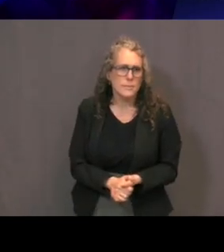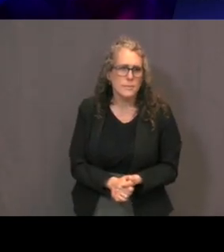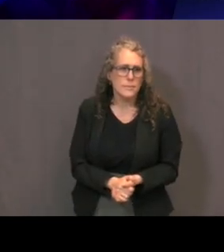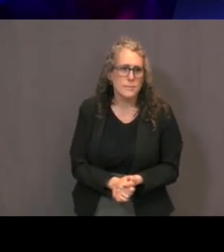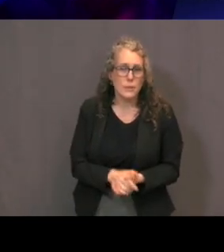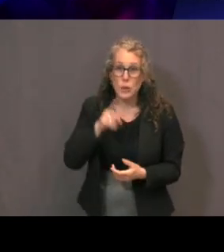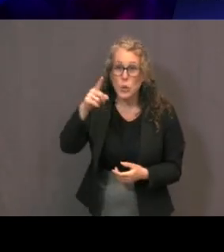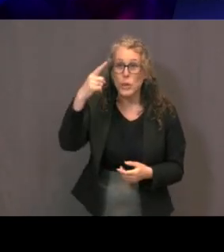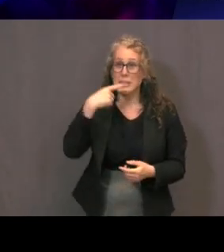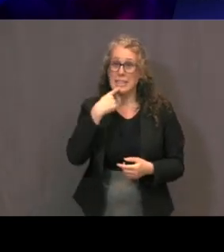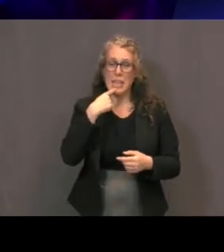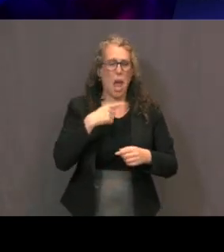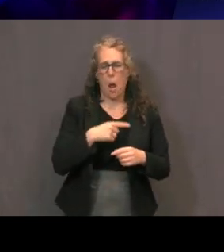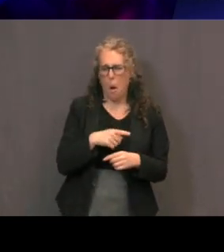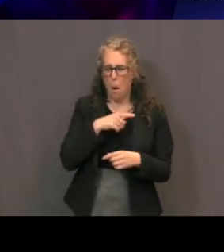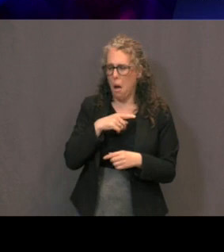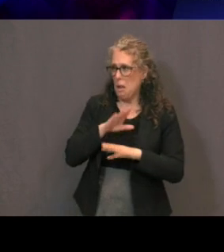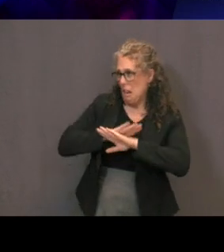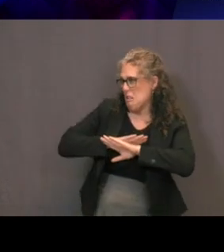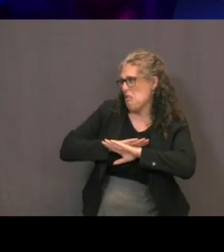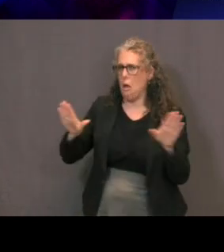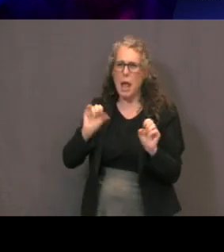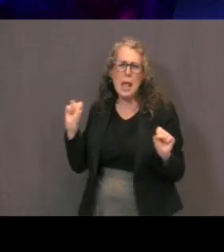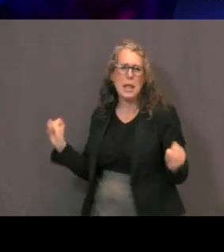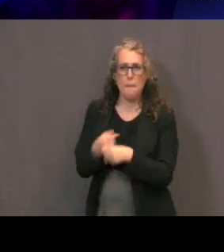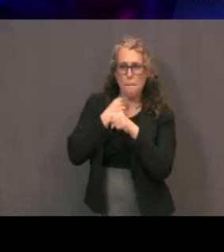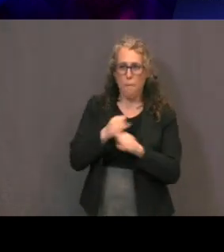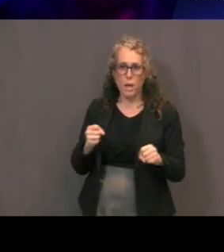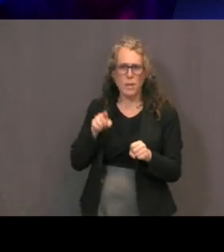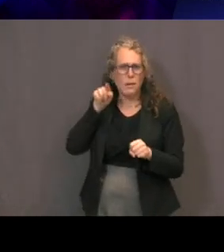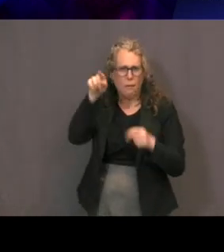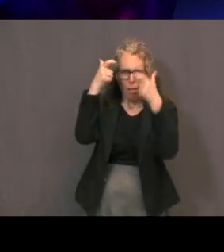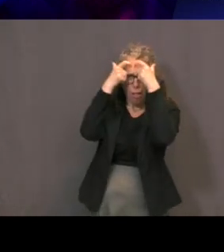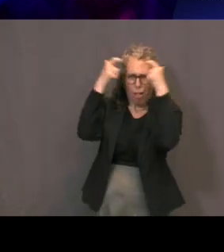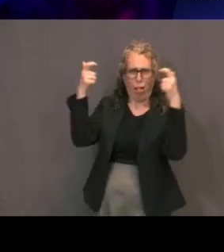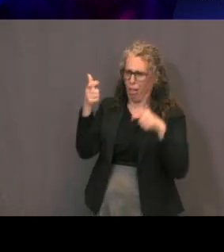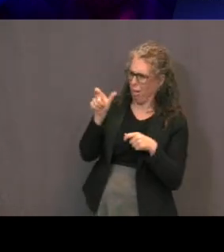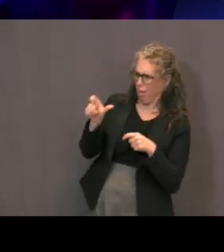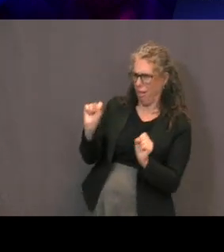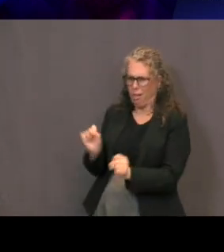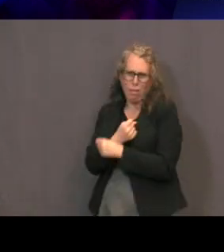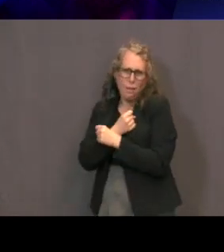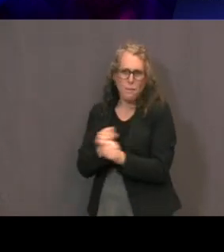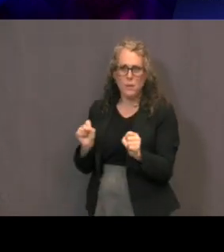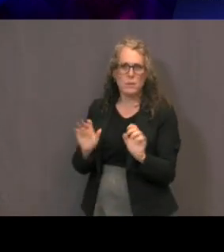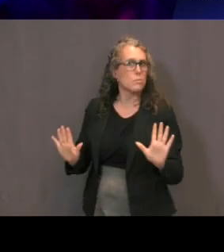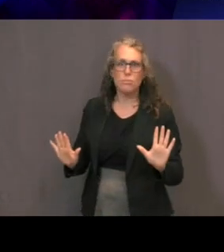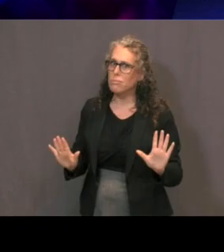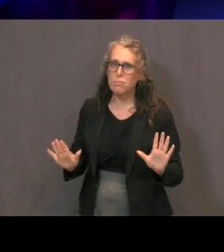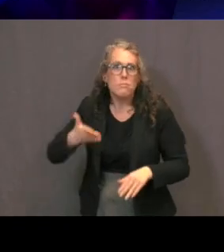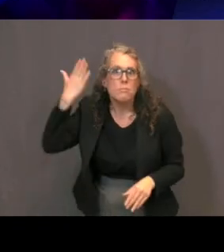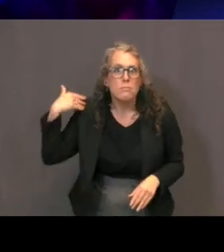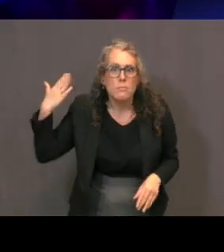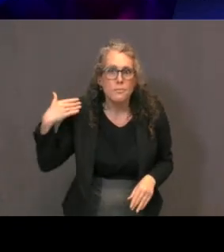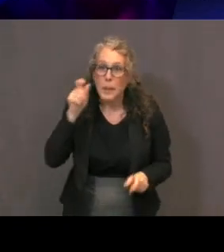Never is such a bold, presumptuous word. Just a few decades ago, many people believed that